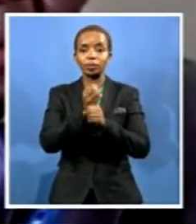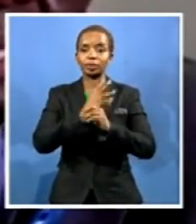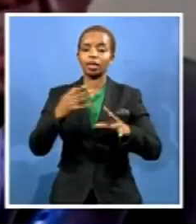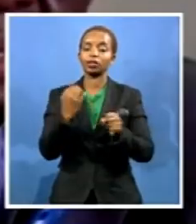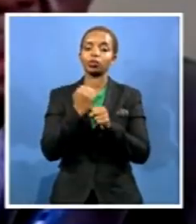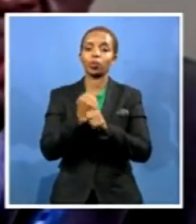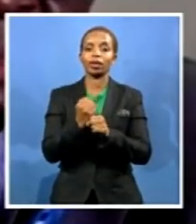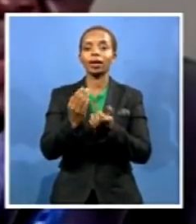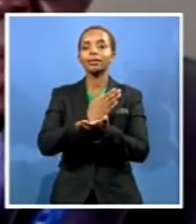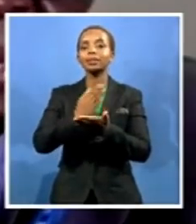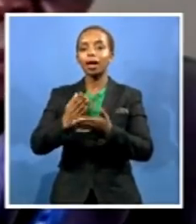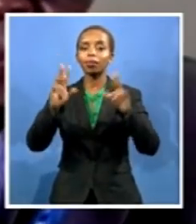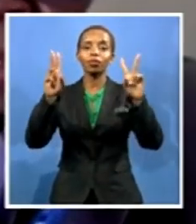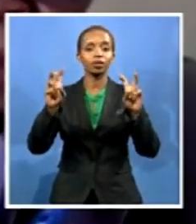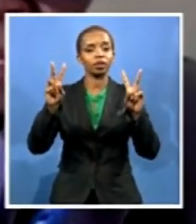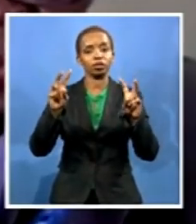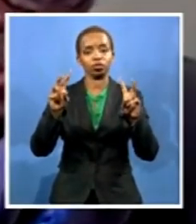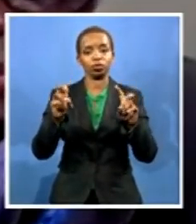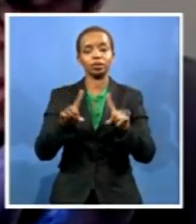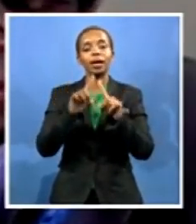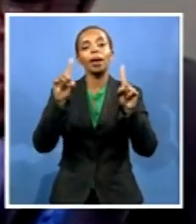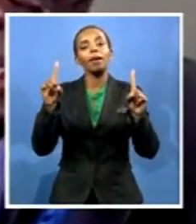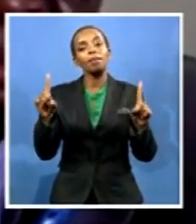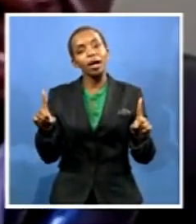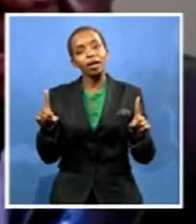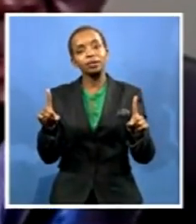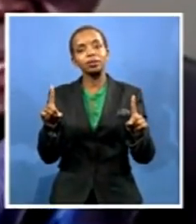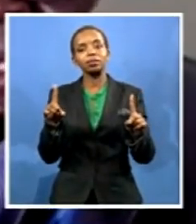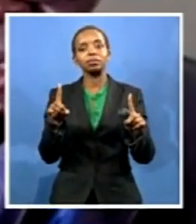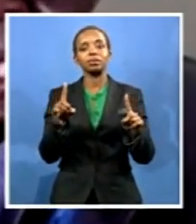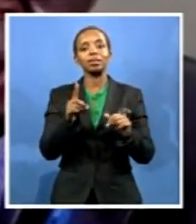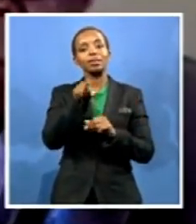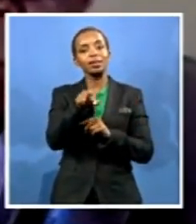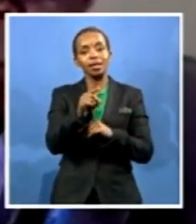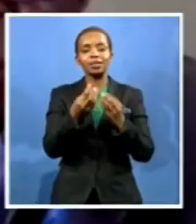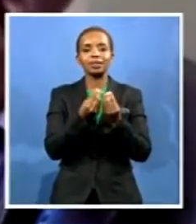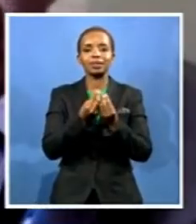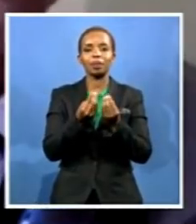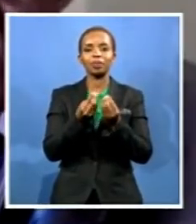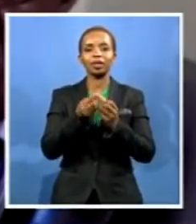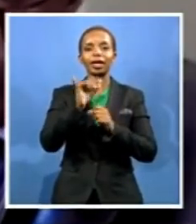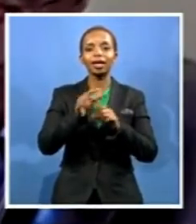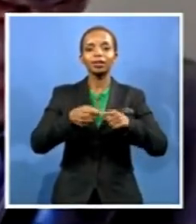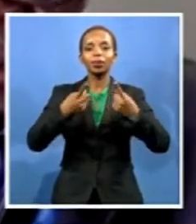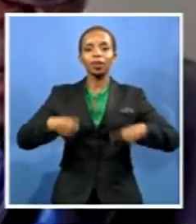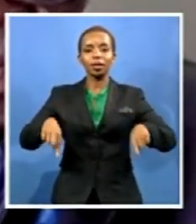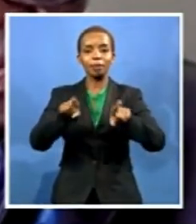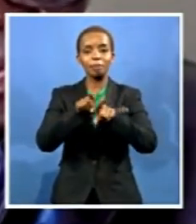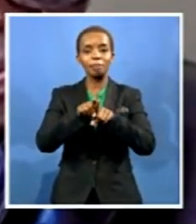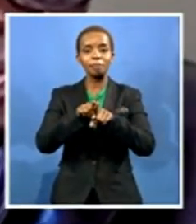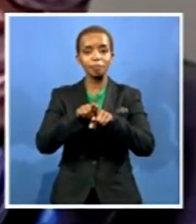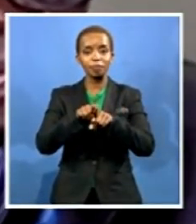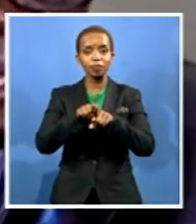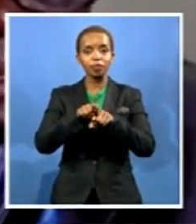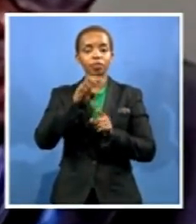But it comes up to something that I think Dr. Yao mentioned, that as much as possible, if we can try and